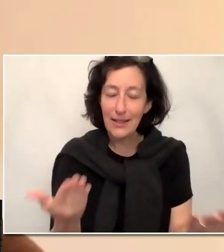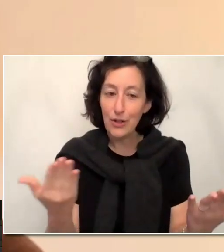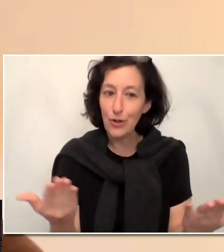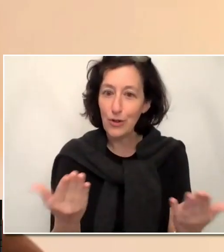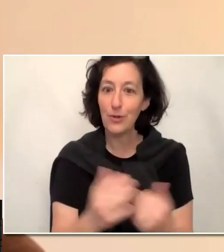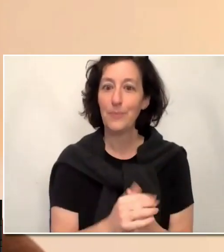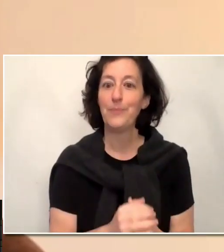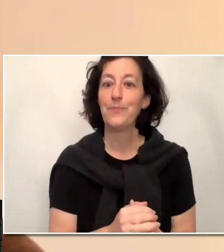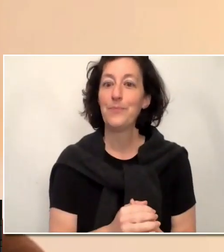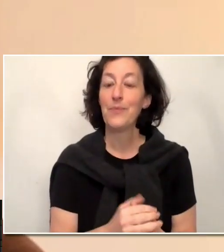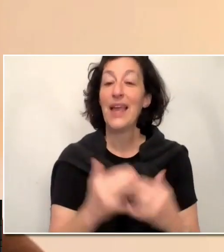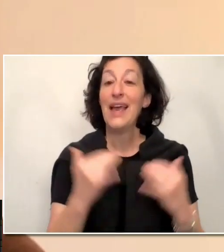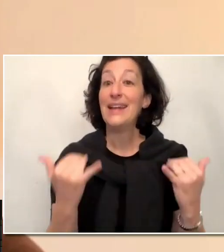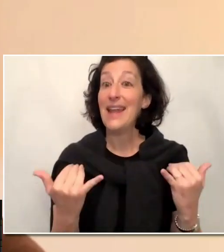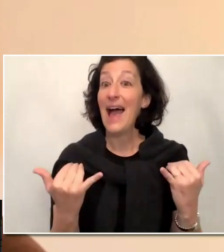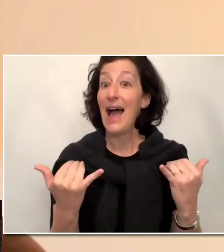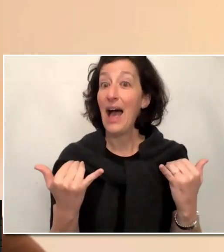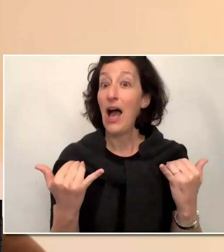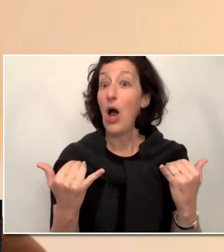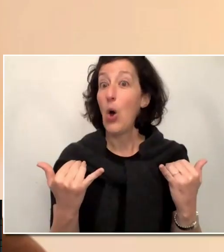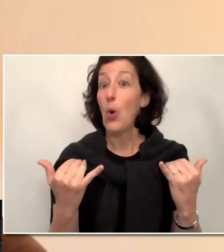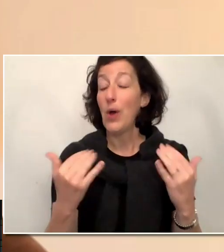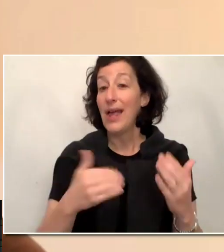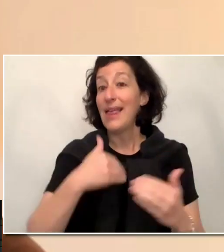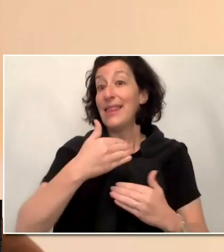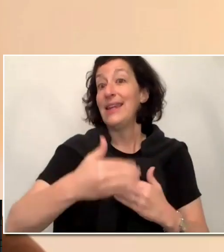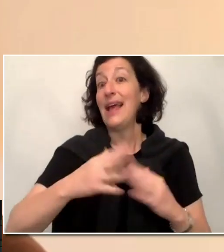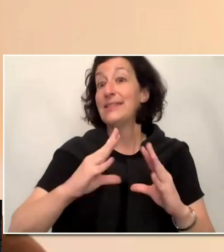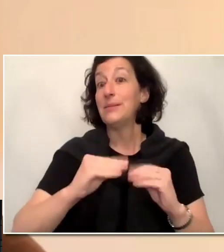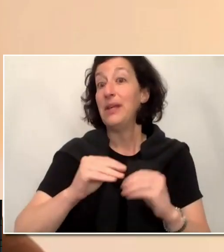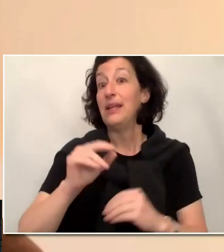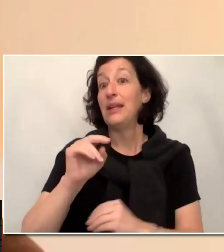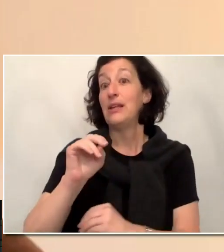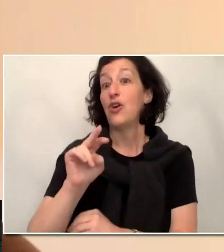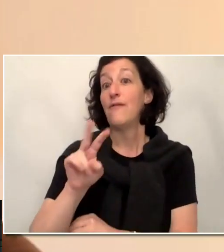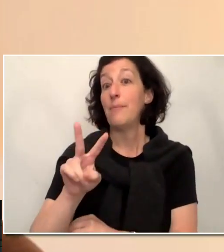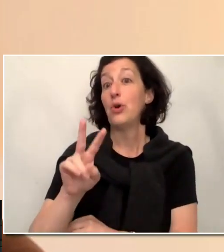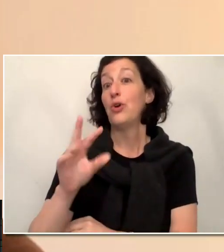having another series. The next in our series is on November 19th.